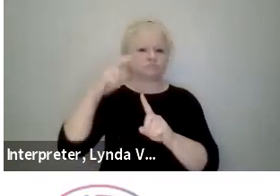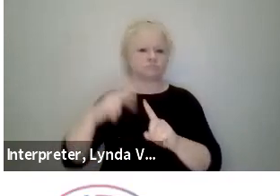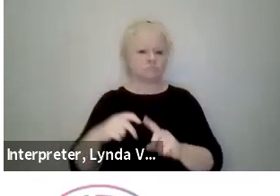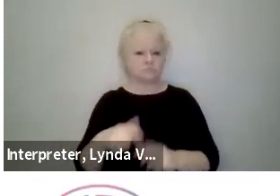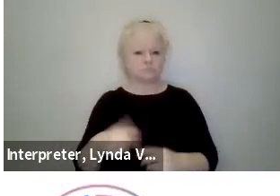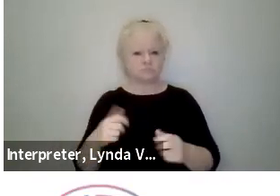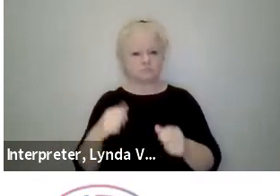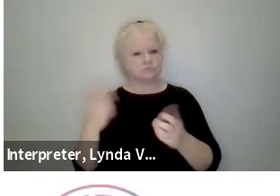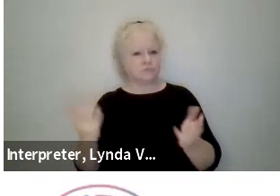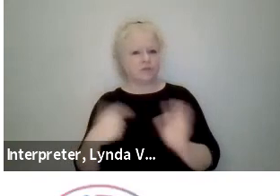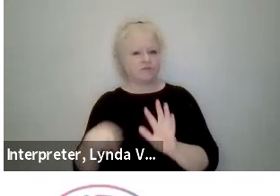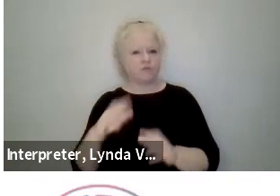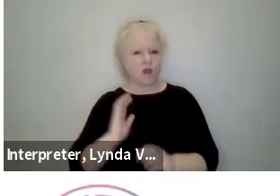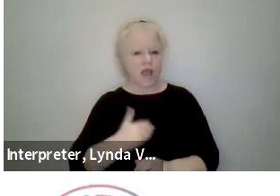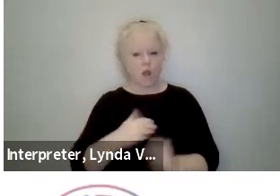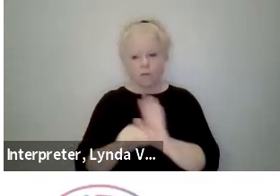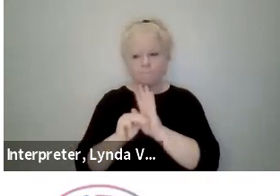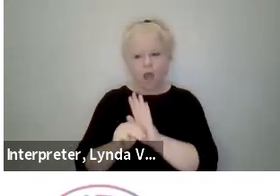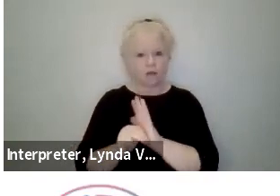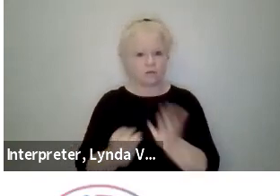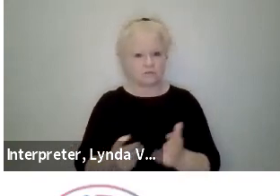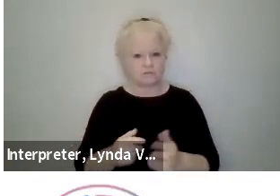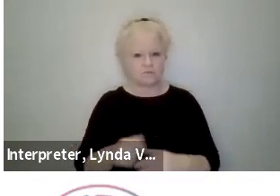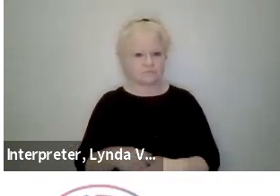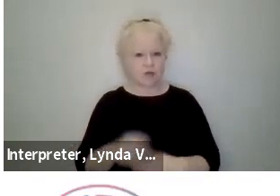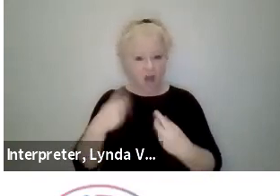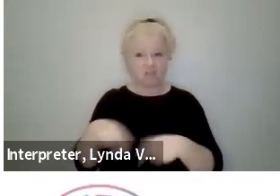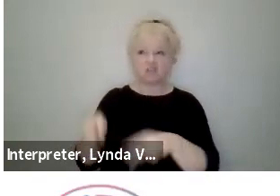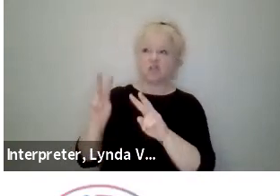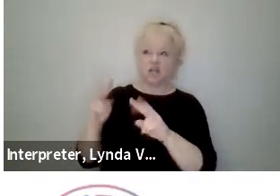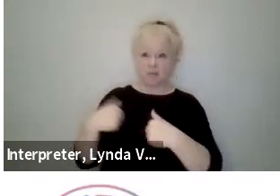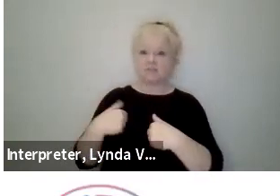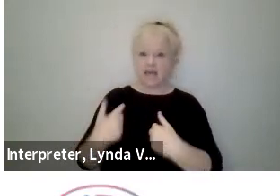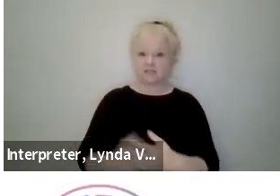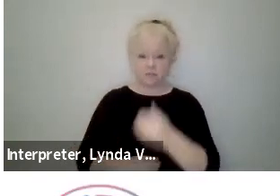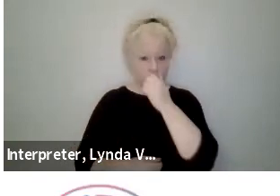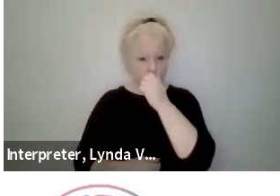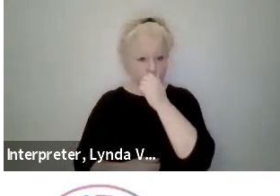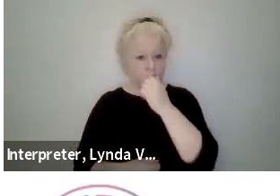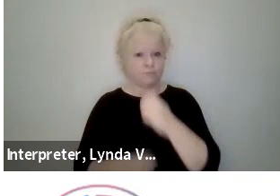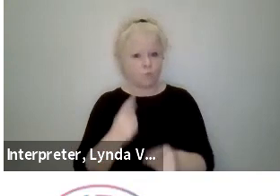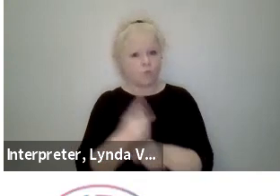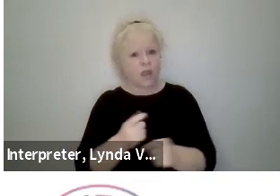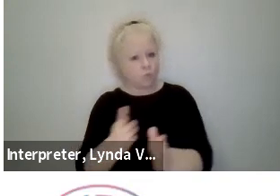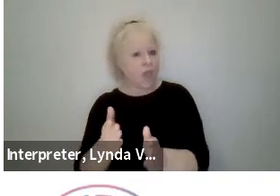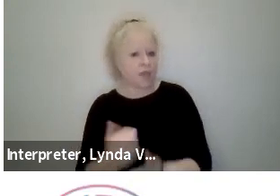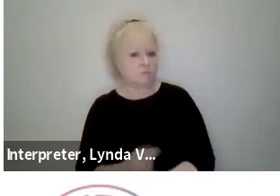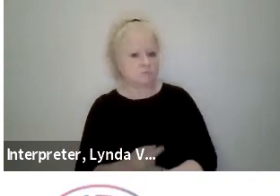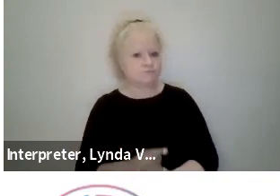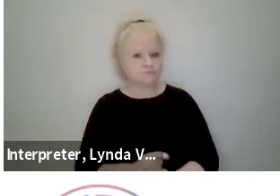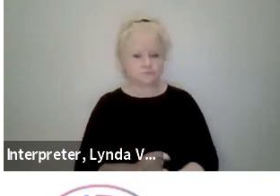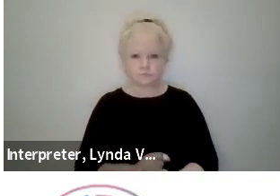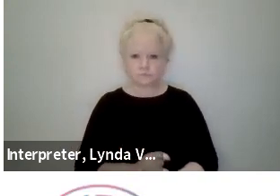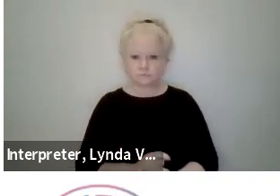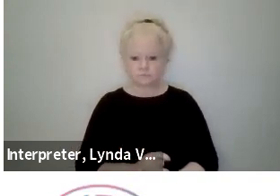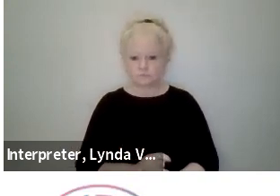doing, you know, our model has always been do things the right way, the right thing the right way. And I don't know how